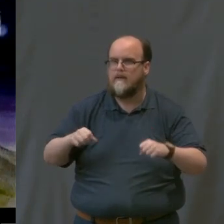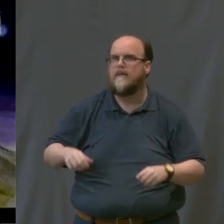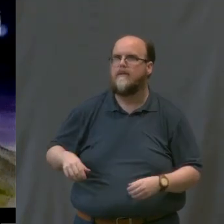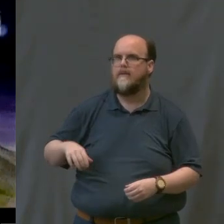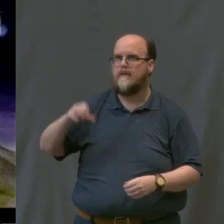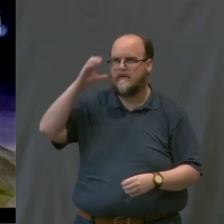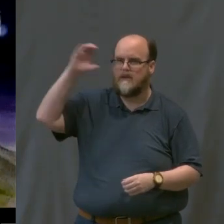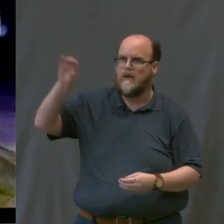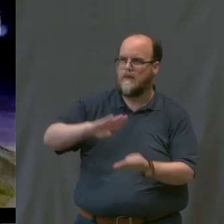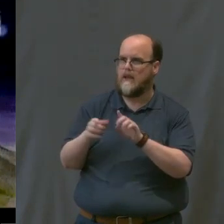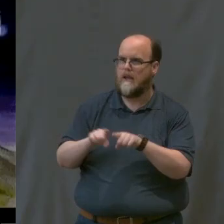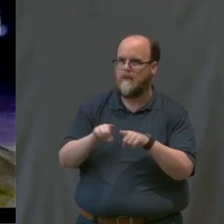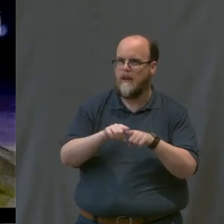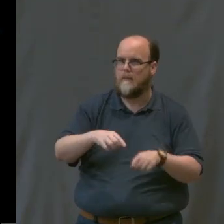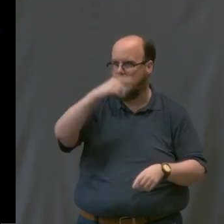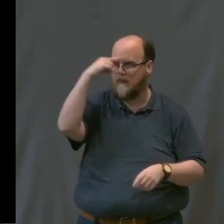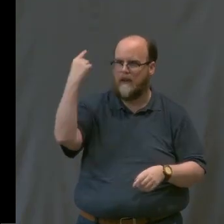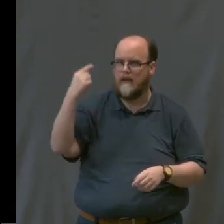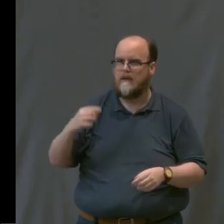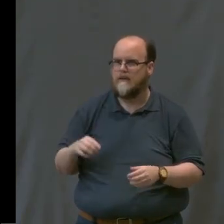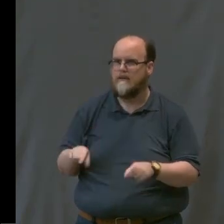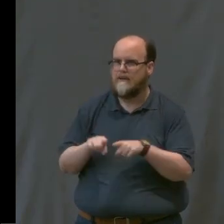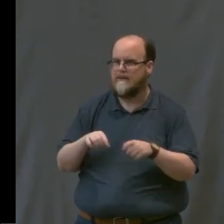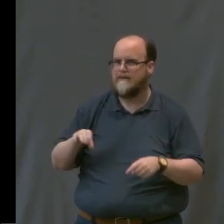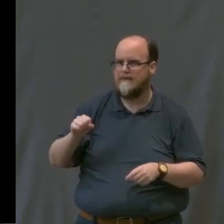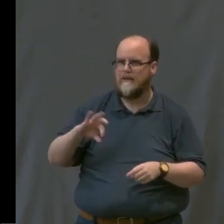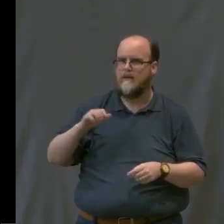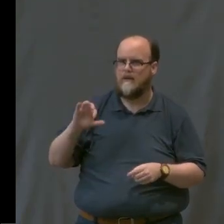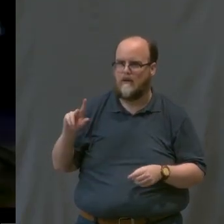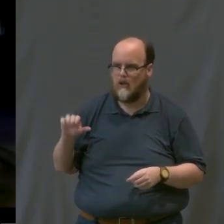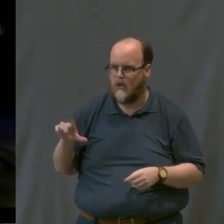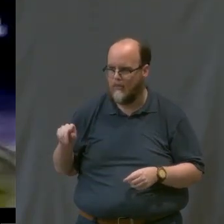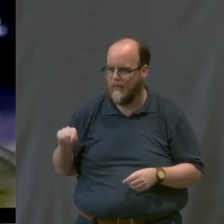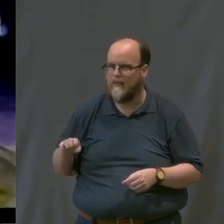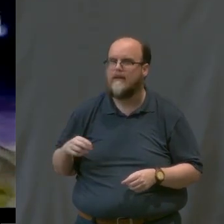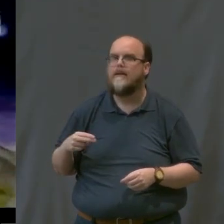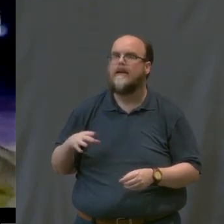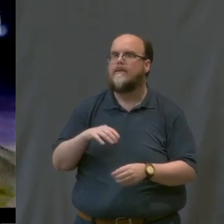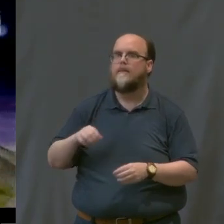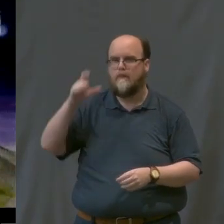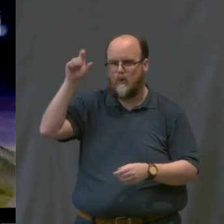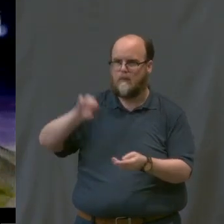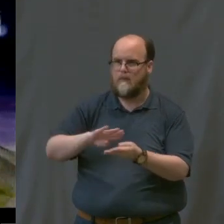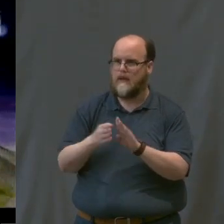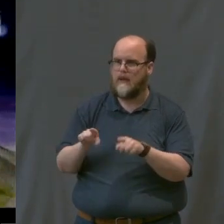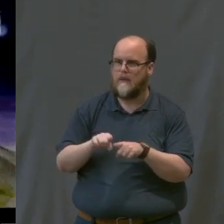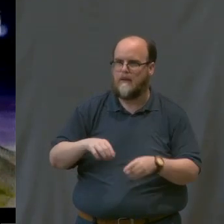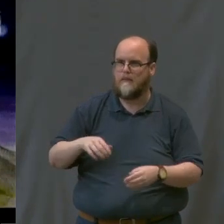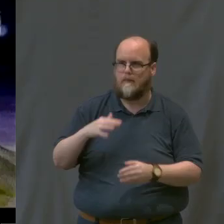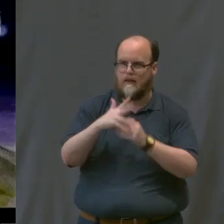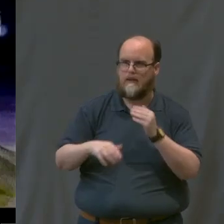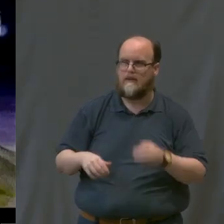black as sackcloth of hair, and the moon became like blood. And the stars of heaven fell to the